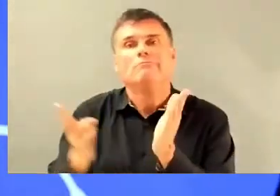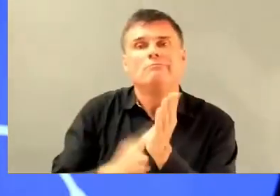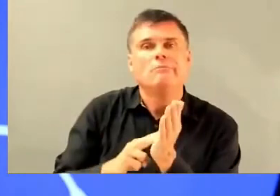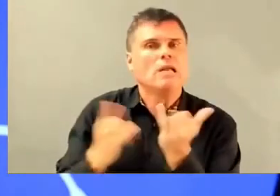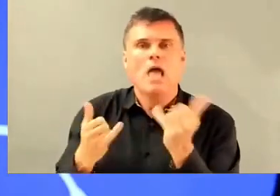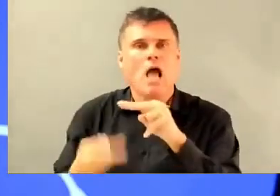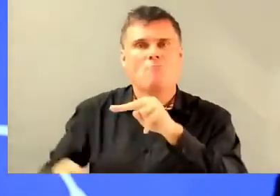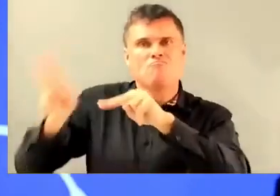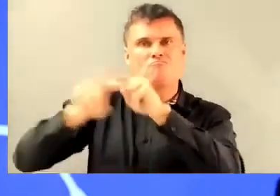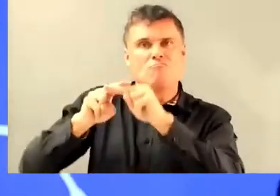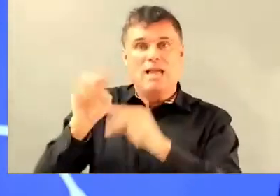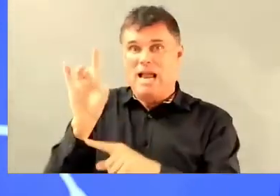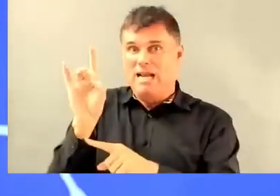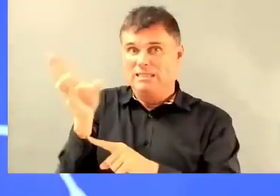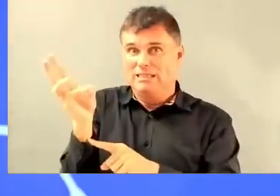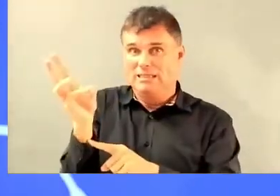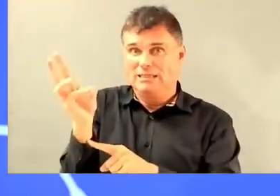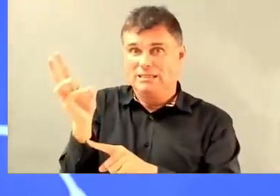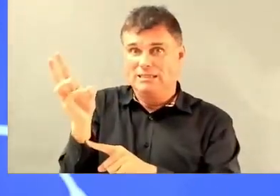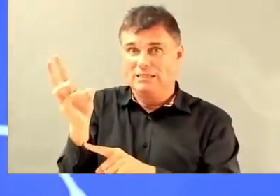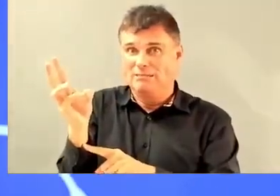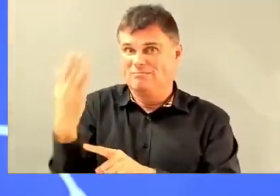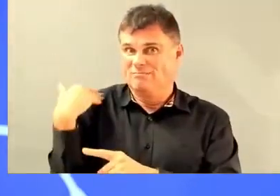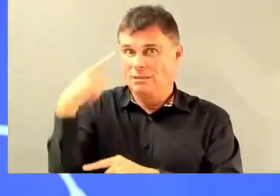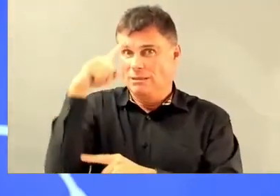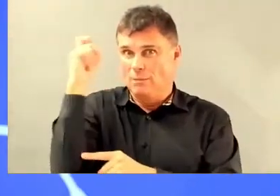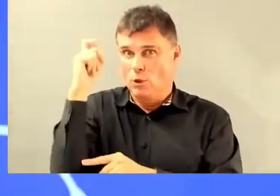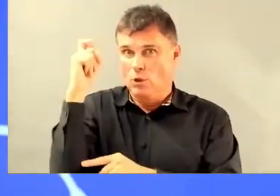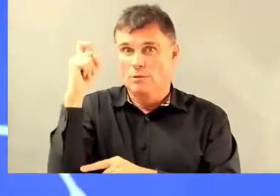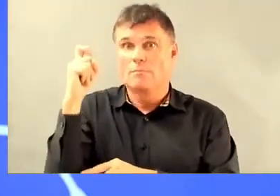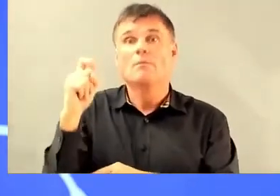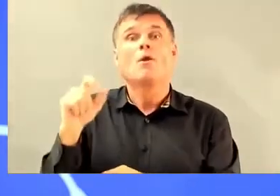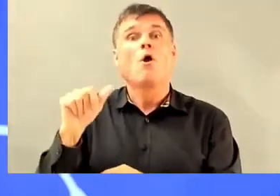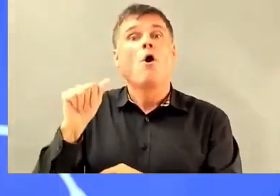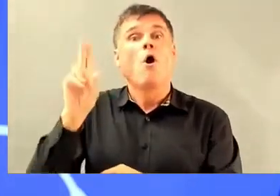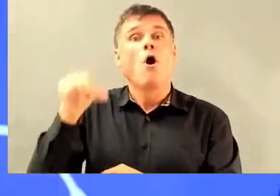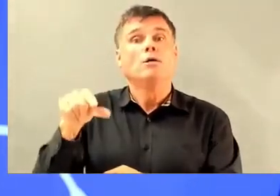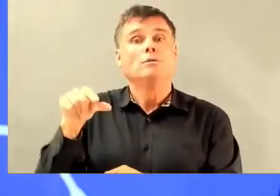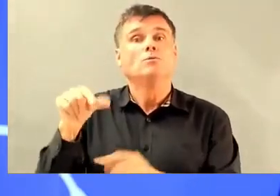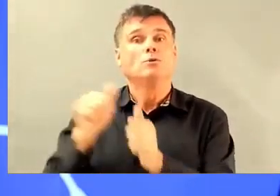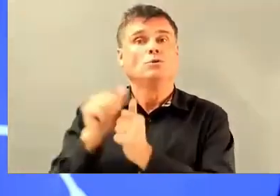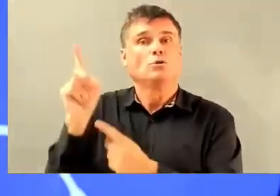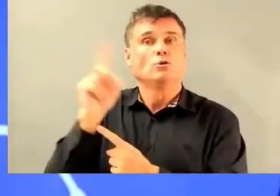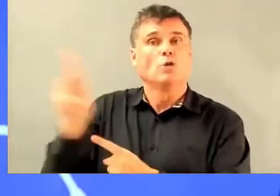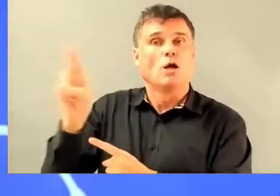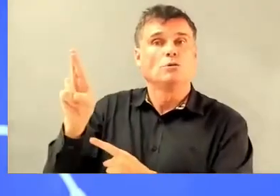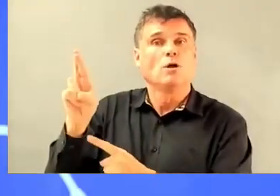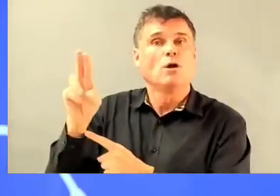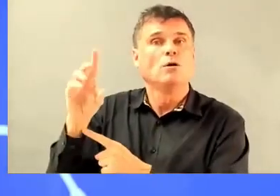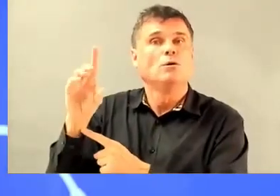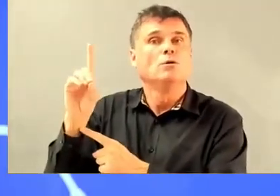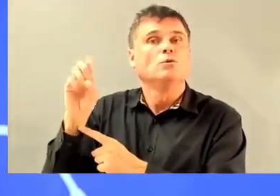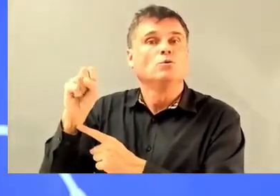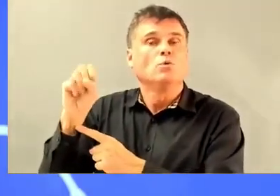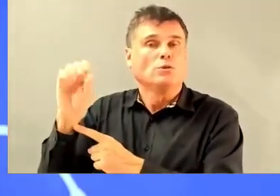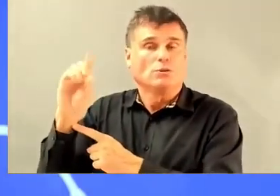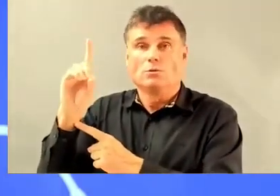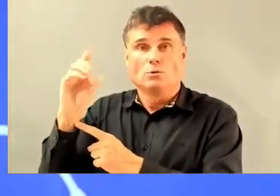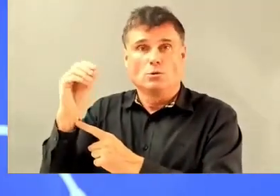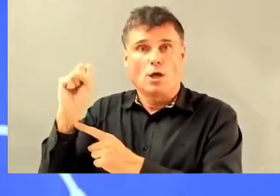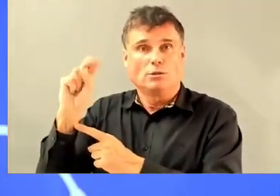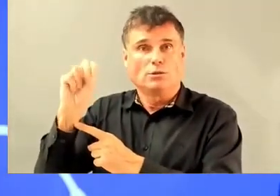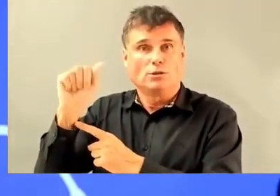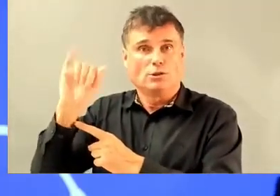the summer. In August with Dr. Desange, we met and provided interim funding to support clinics throughout British Columbia.